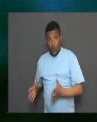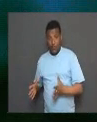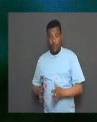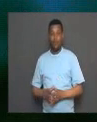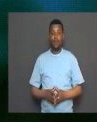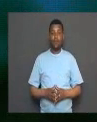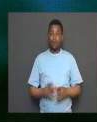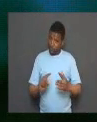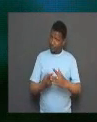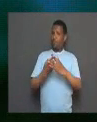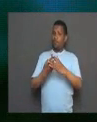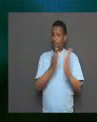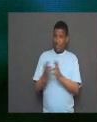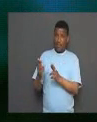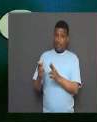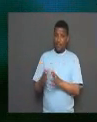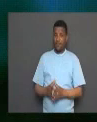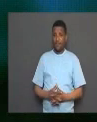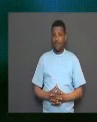Students, let's get ready.